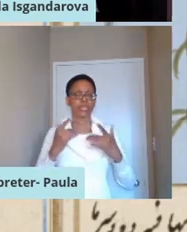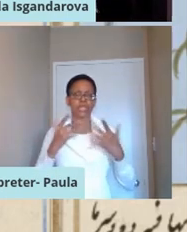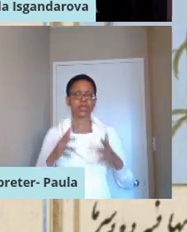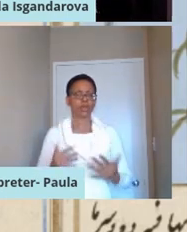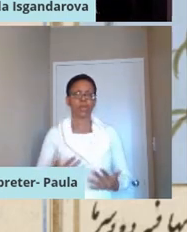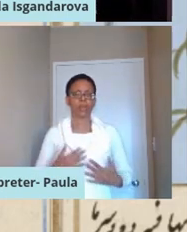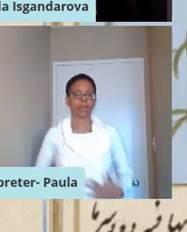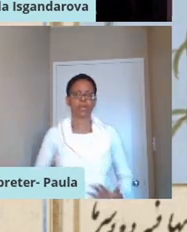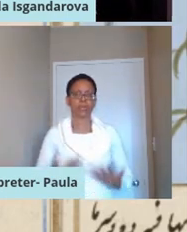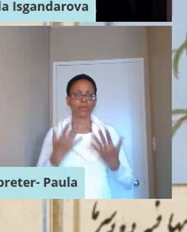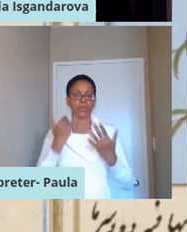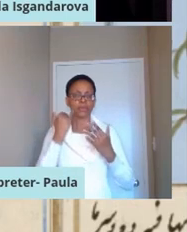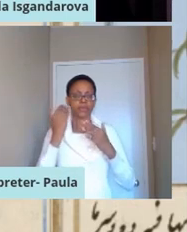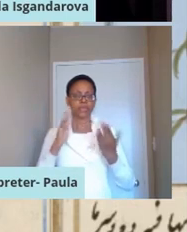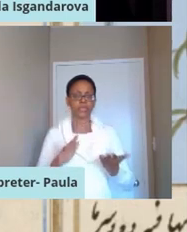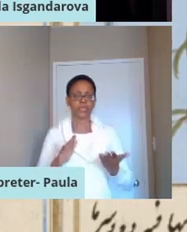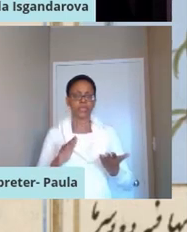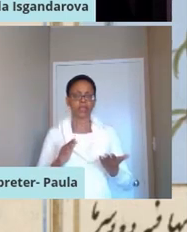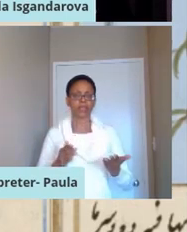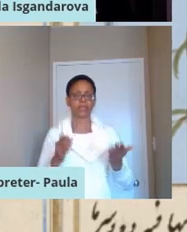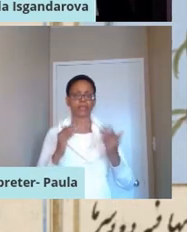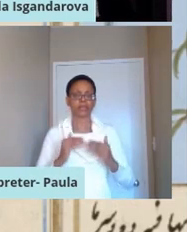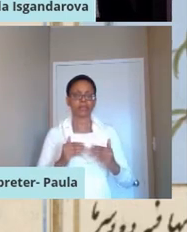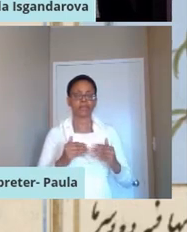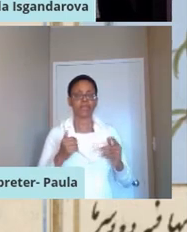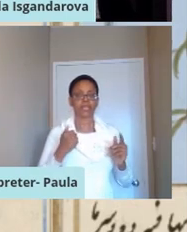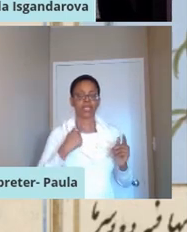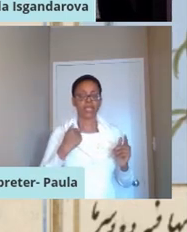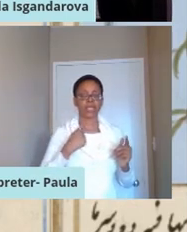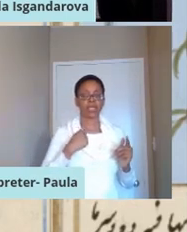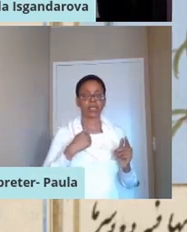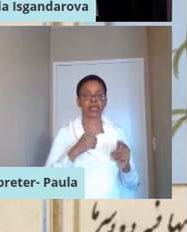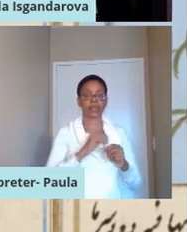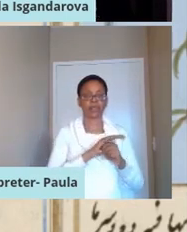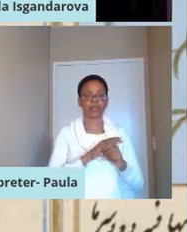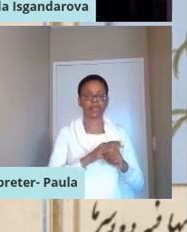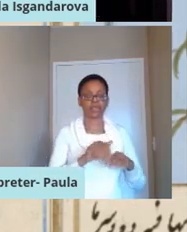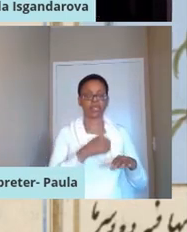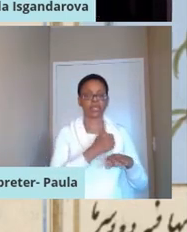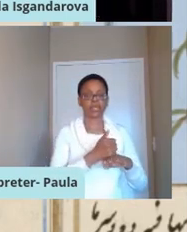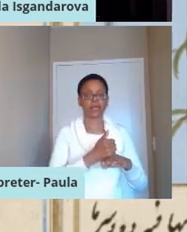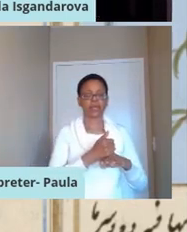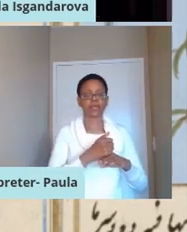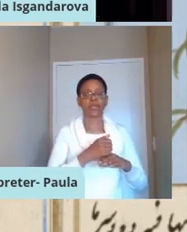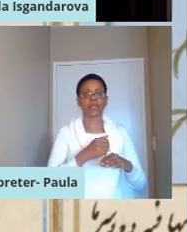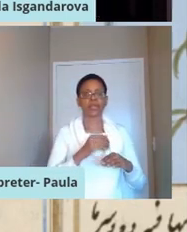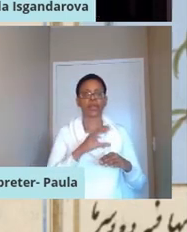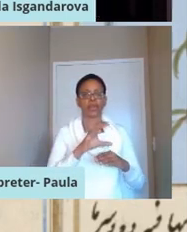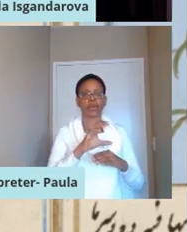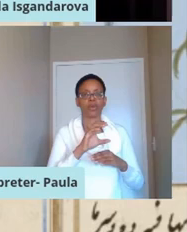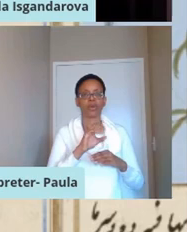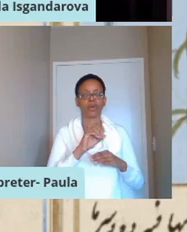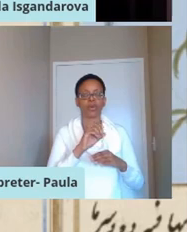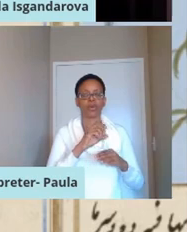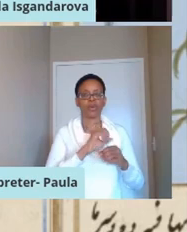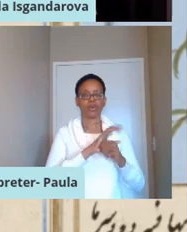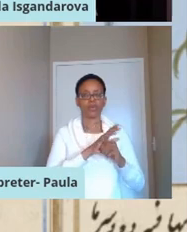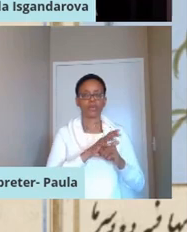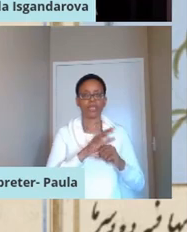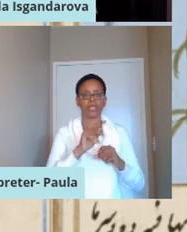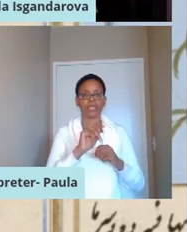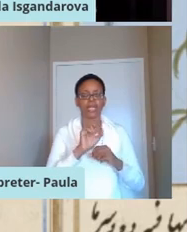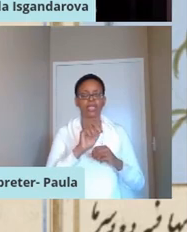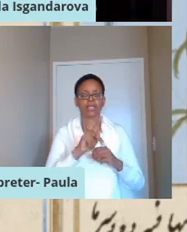Canada, the Canadian Muslims established COVID-19 task force, and they did